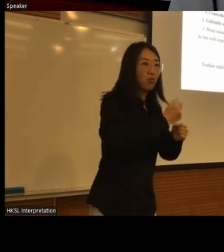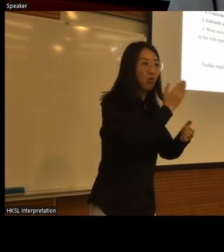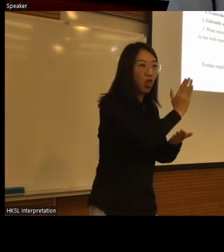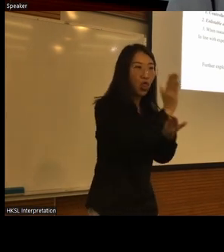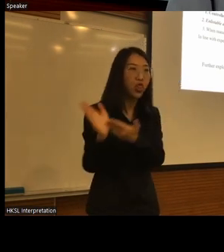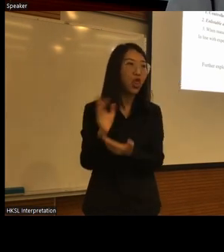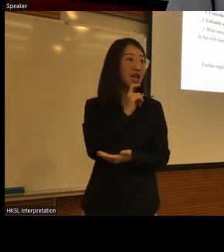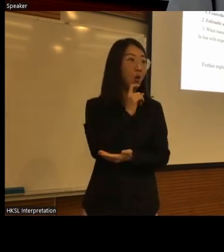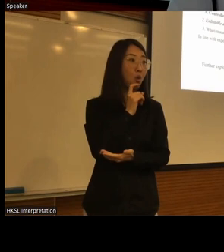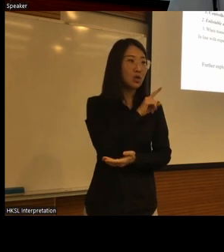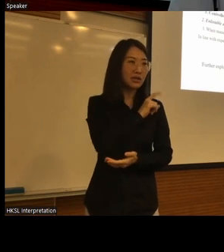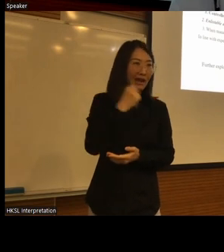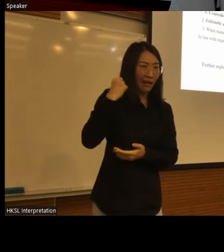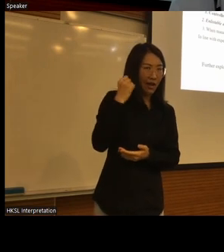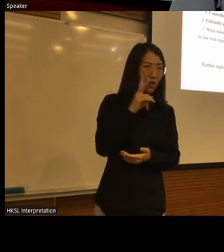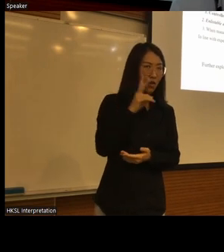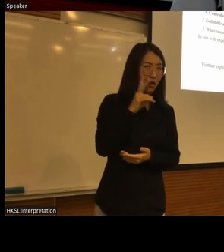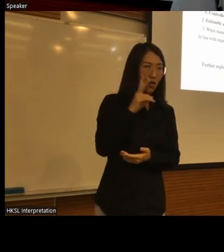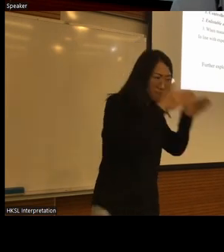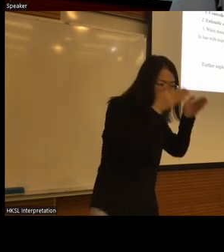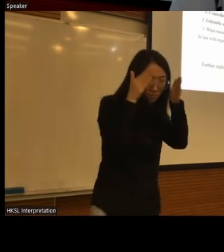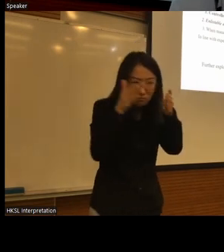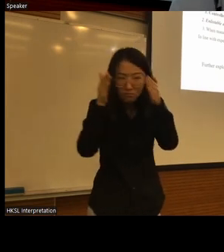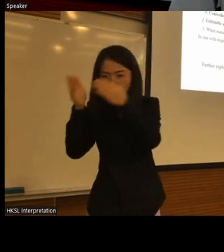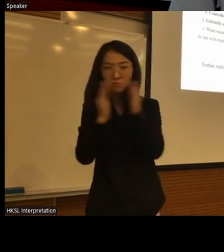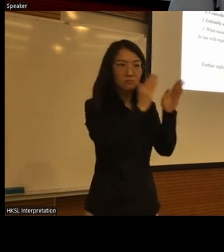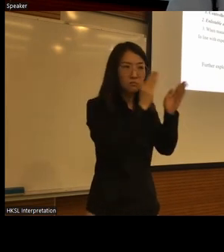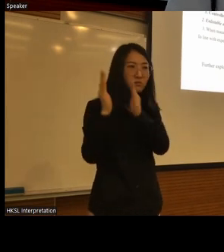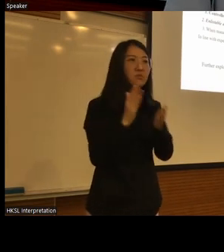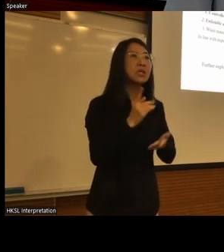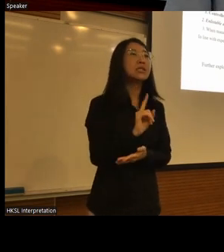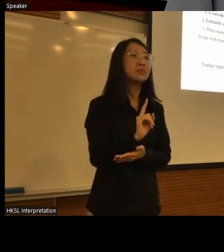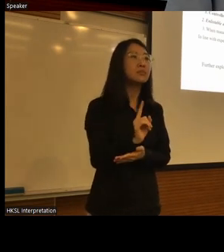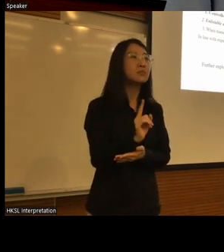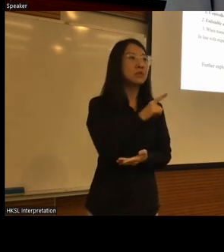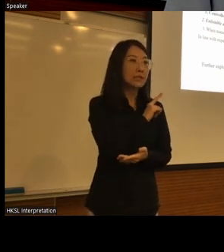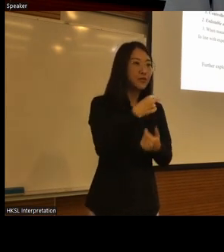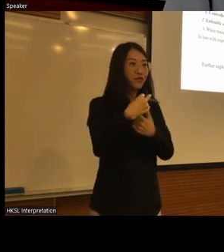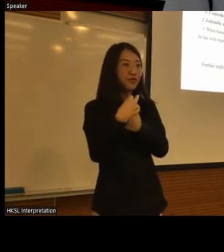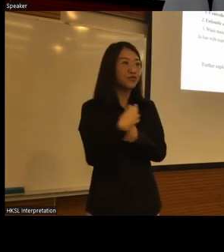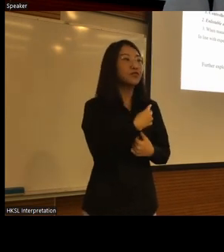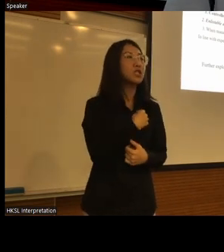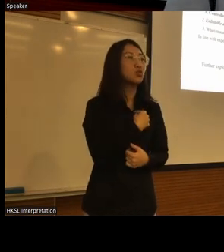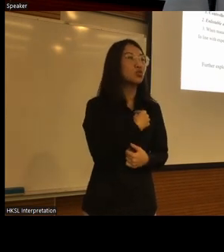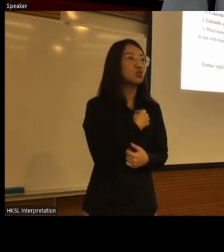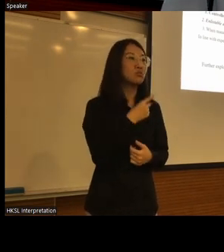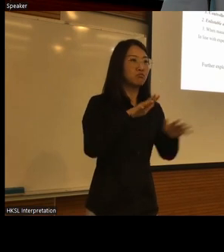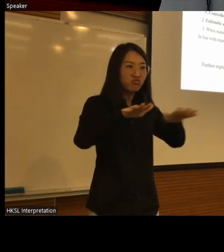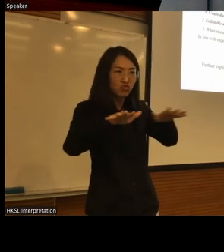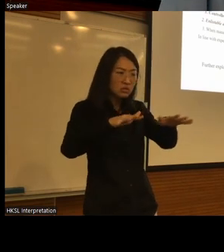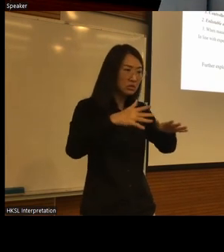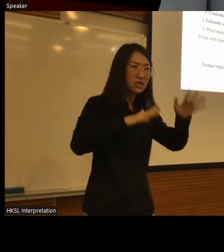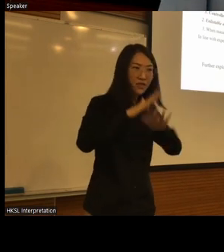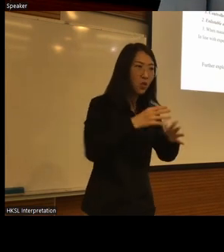your resources, and therefore there are all sorts of what you might call managerial